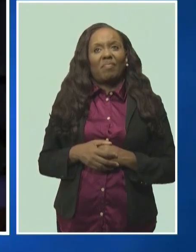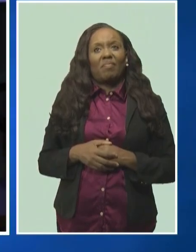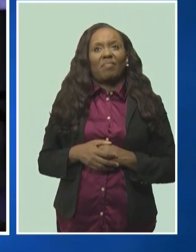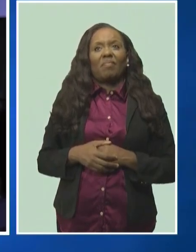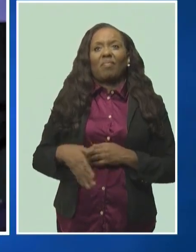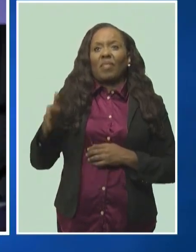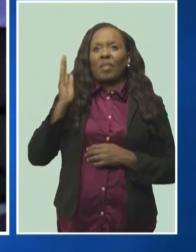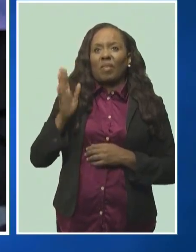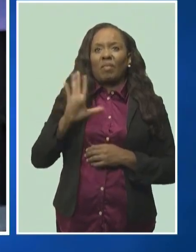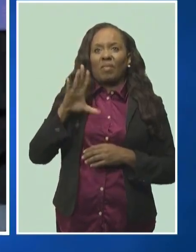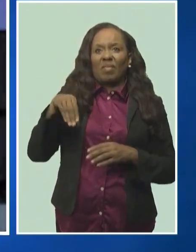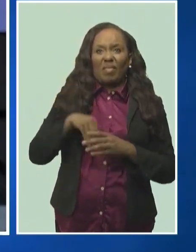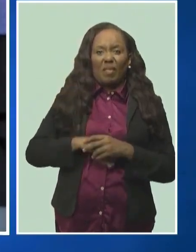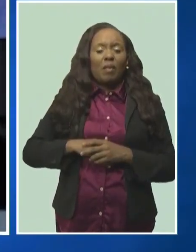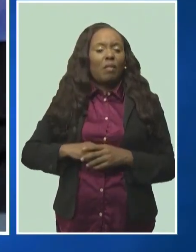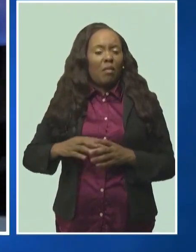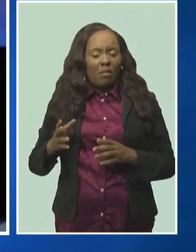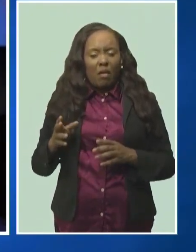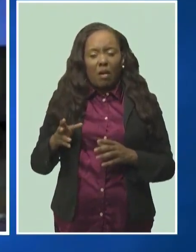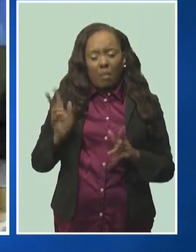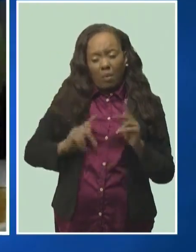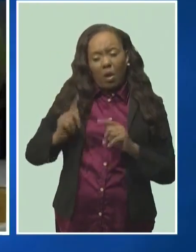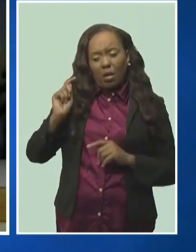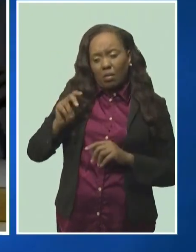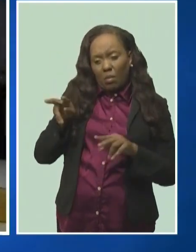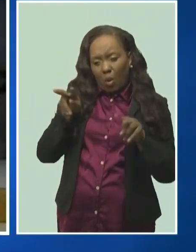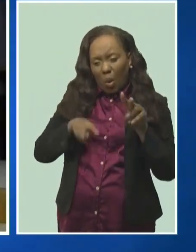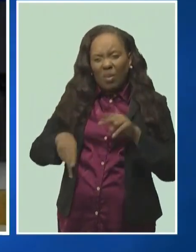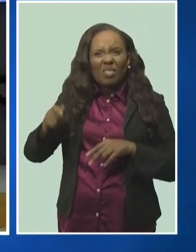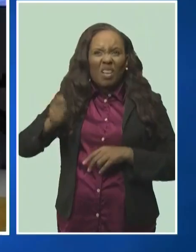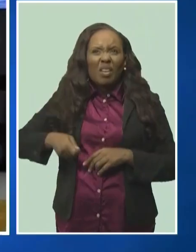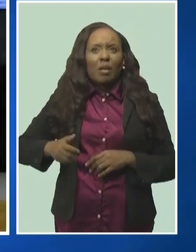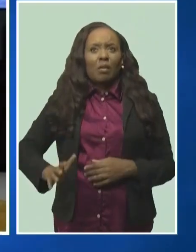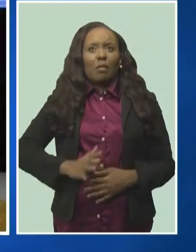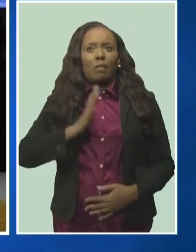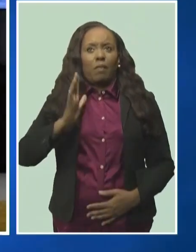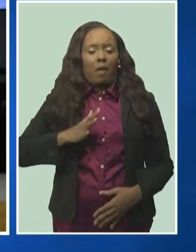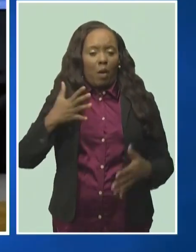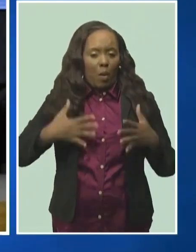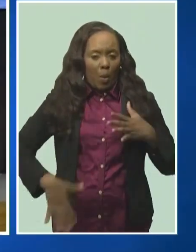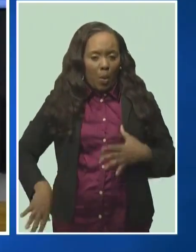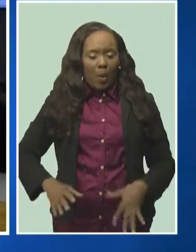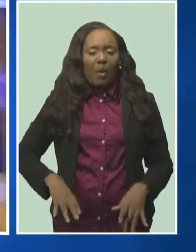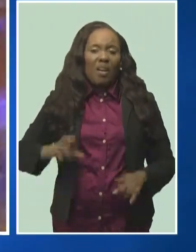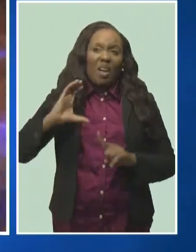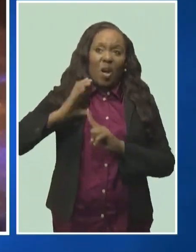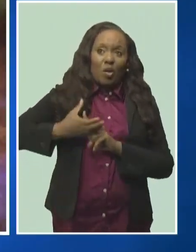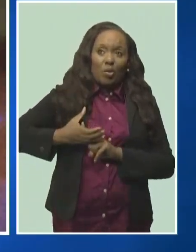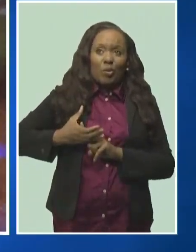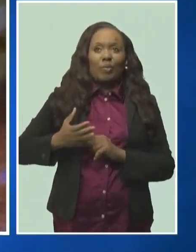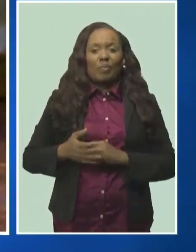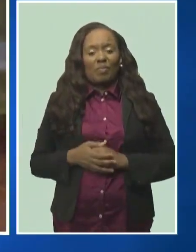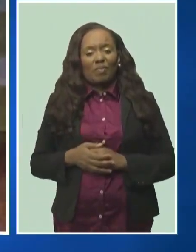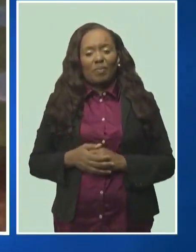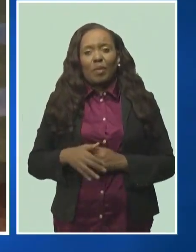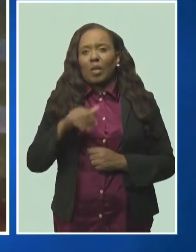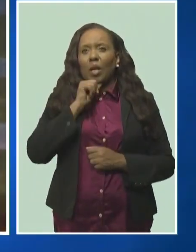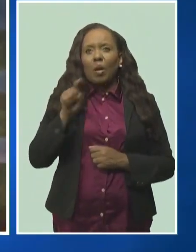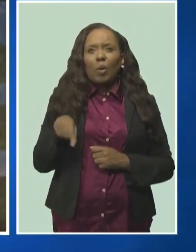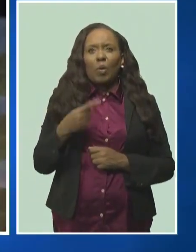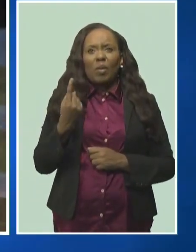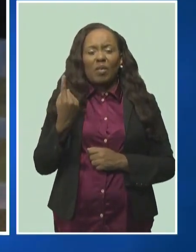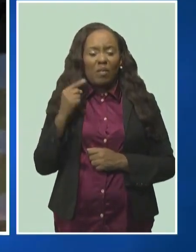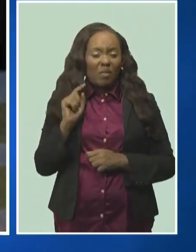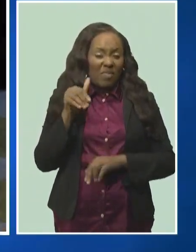judging. Then they will also be doing their formal wear and their costume. Ms. Aline said the show is not only for the